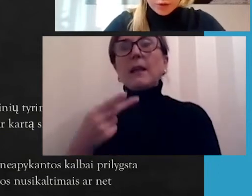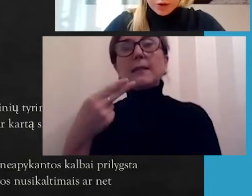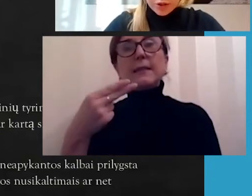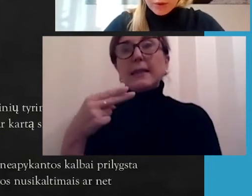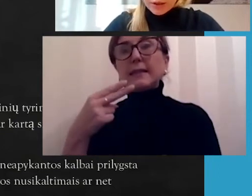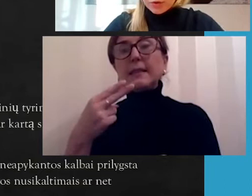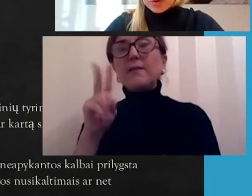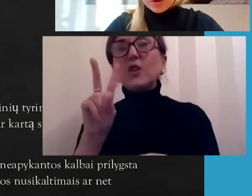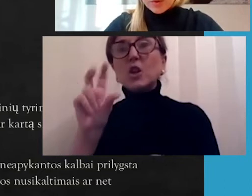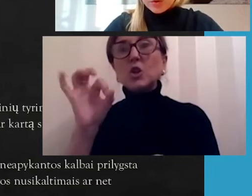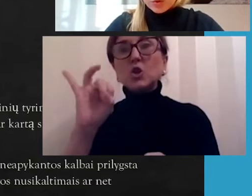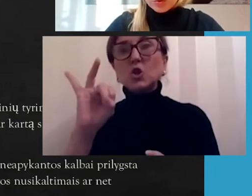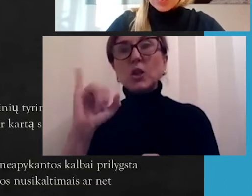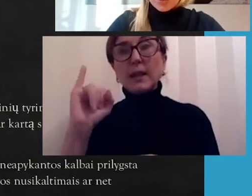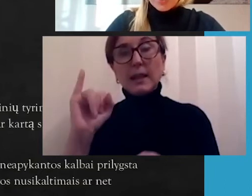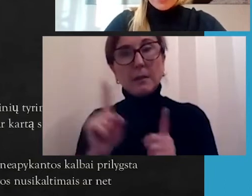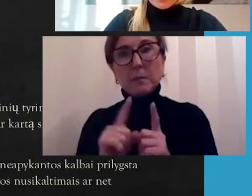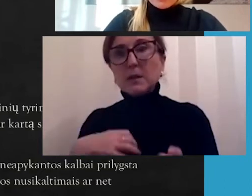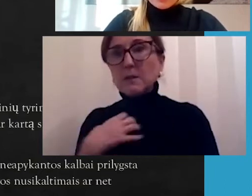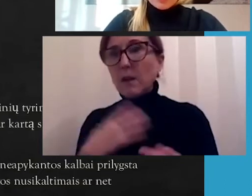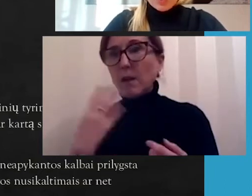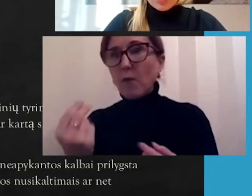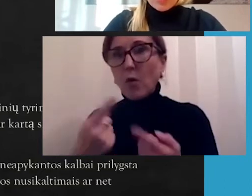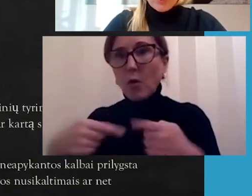The role of the NGOs was highlighted